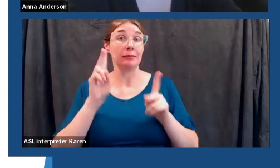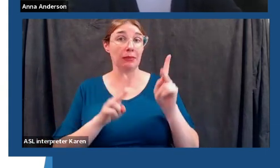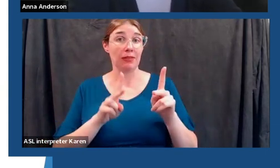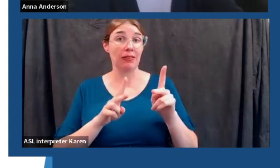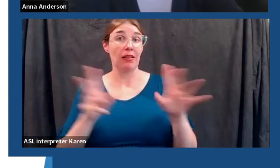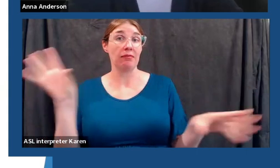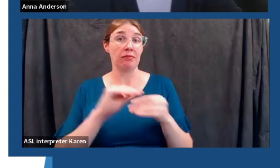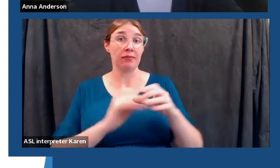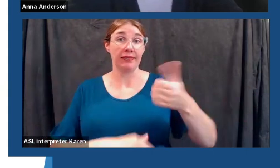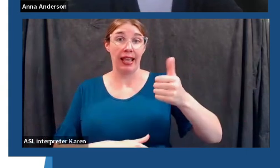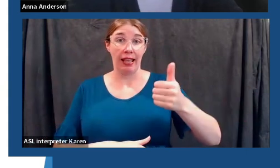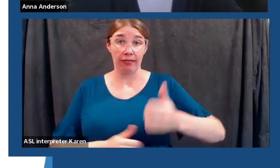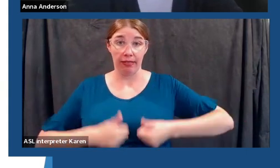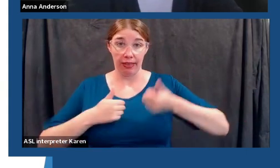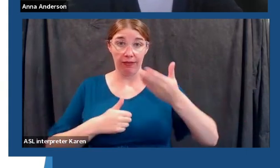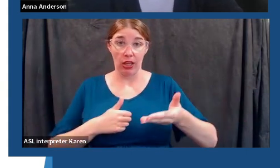So,